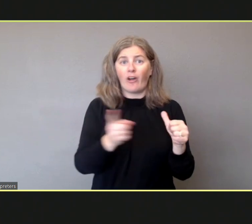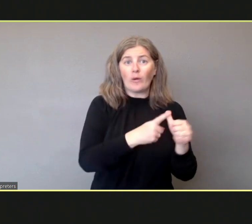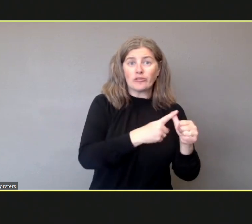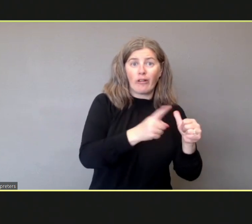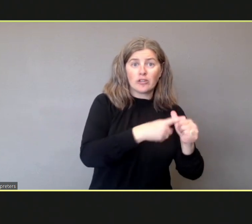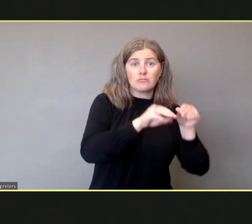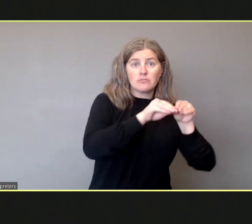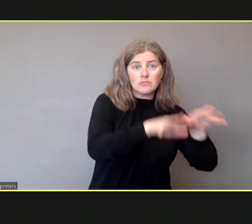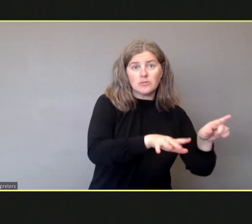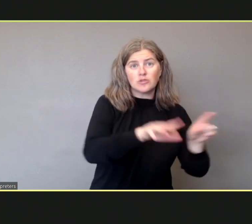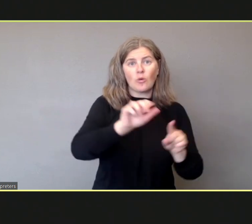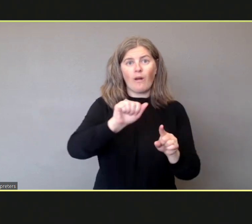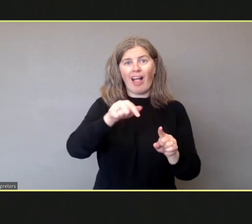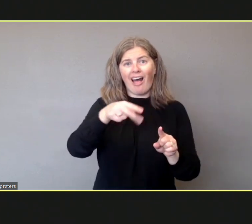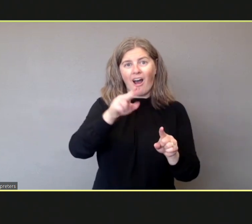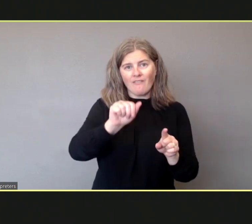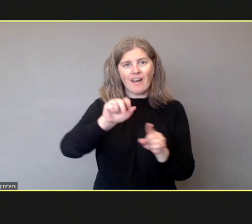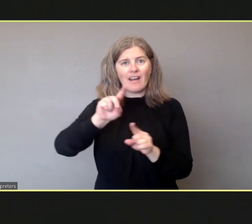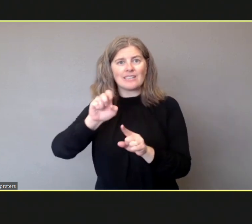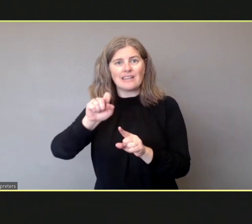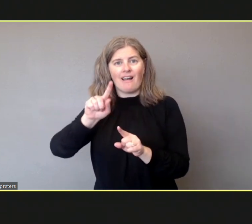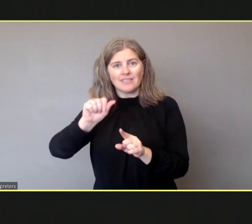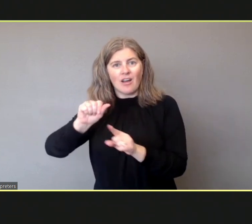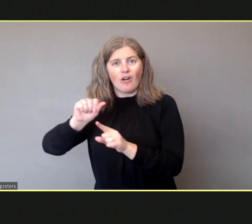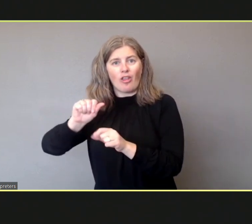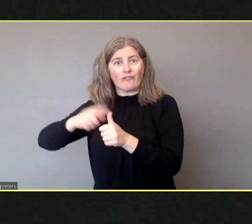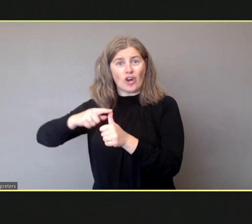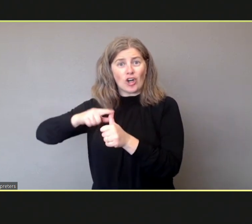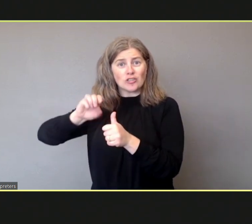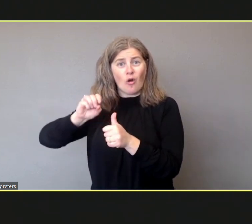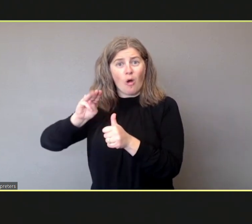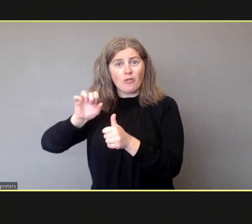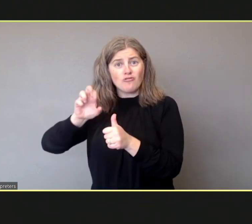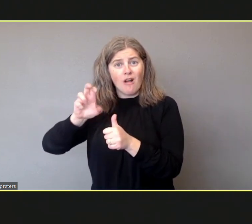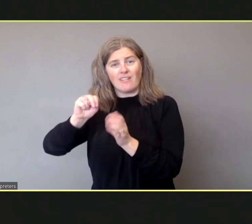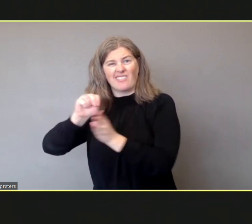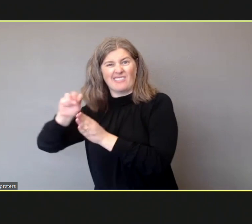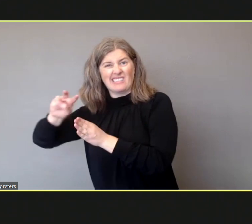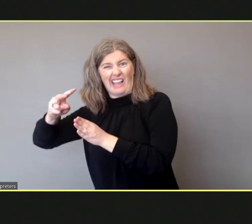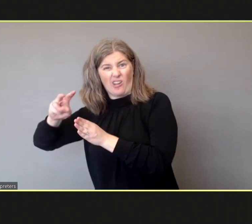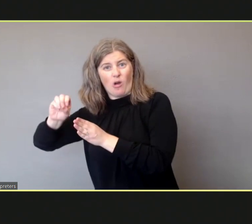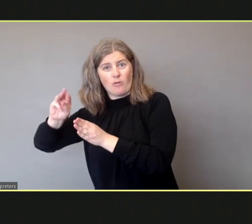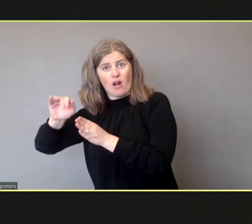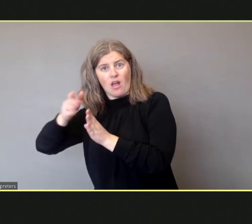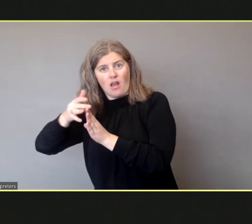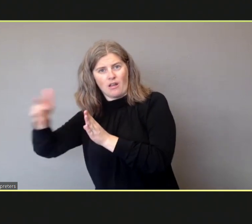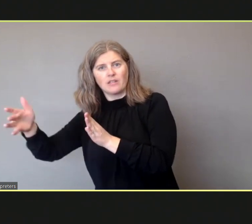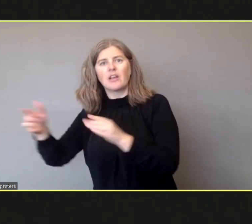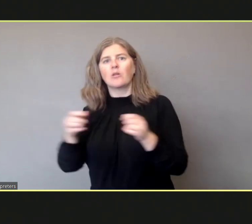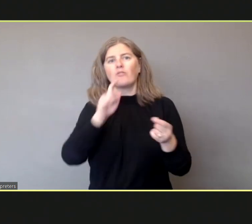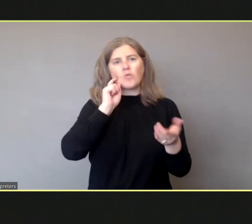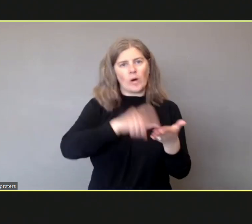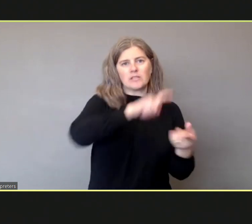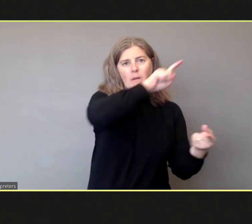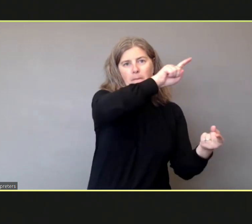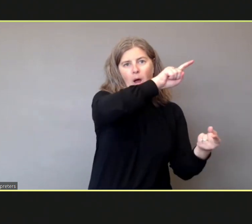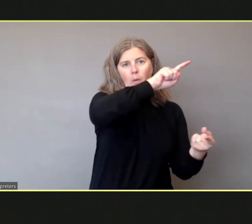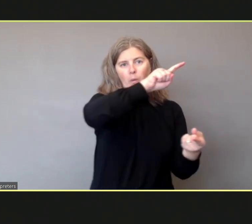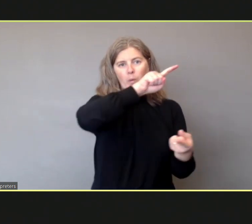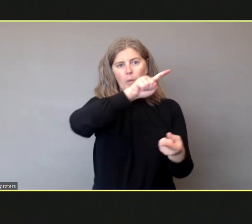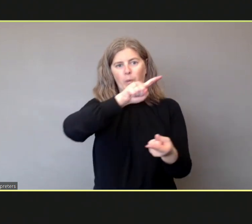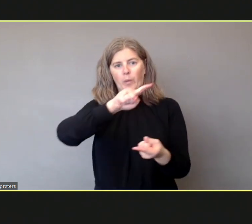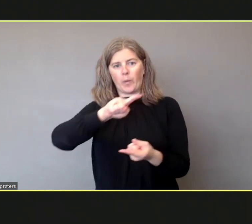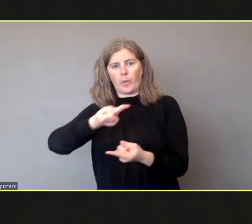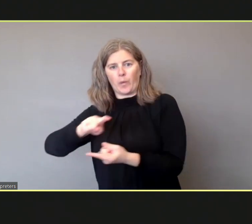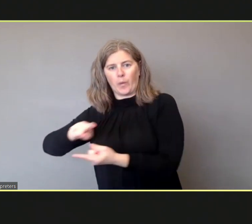original to Alpha to Delta to early Omicron to current Omicron, it's a stair step going down in terms of